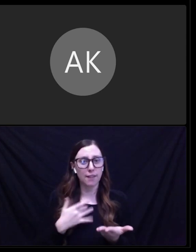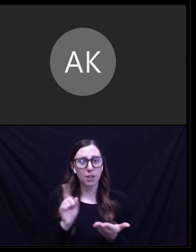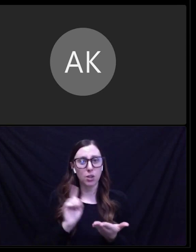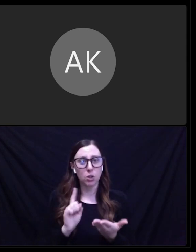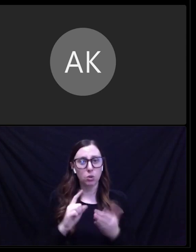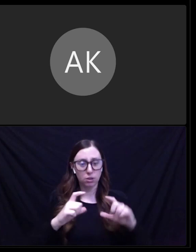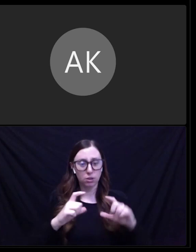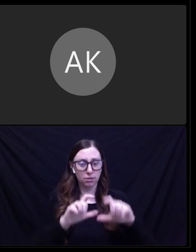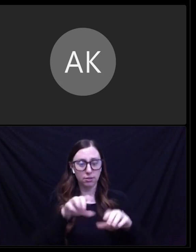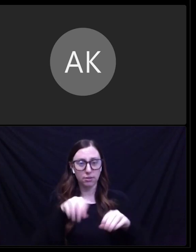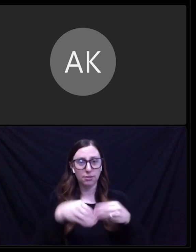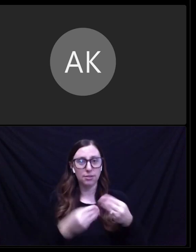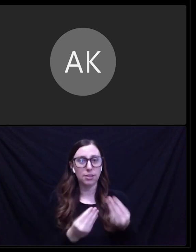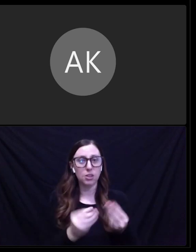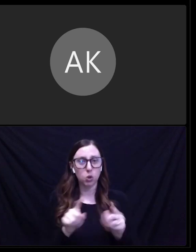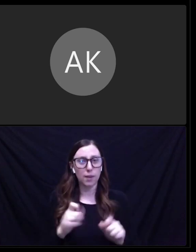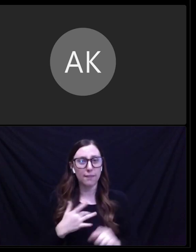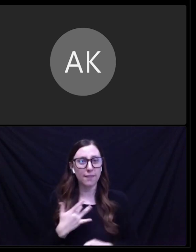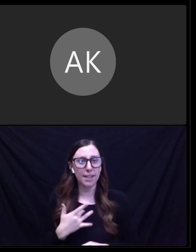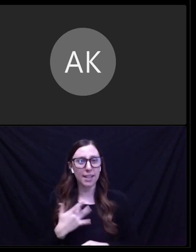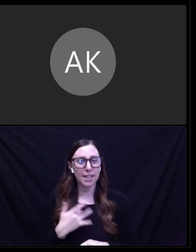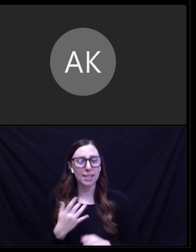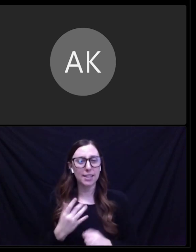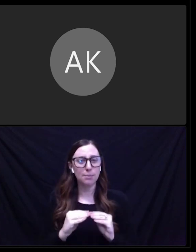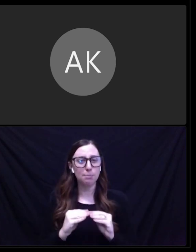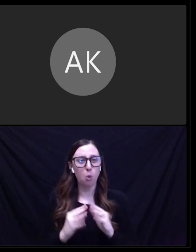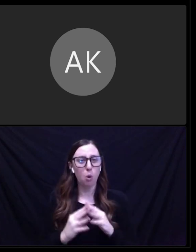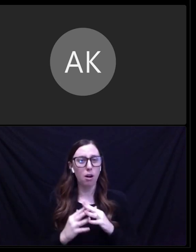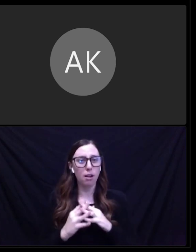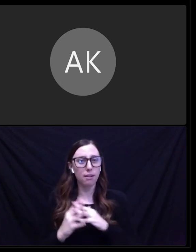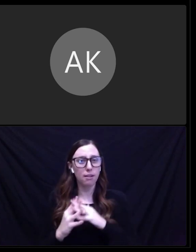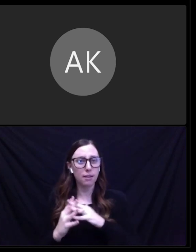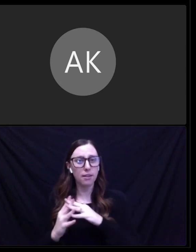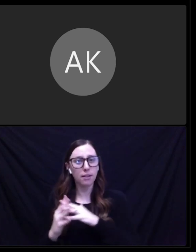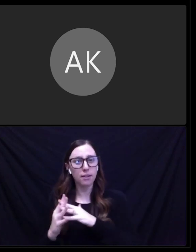is, all of that.